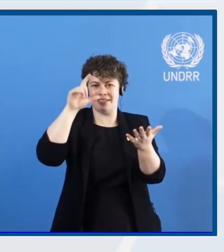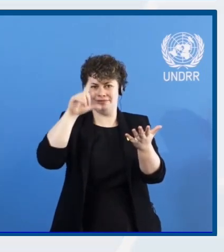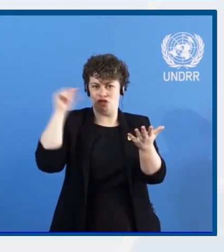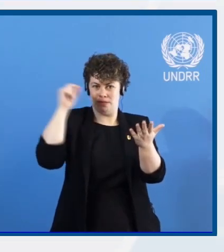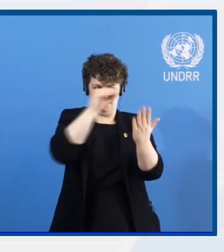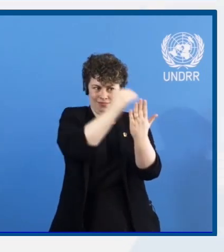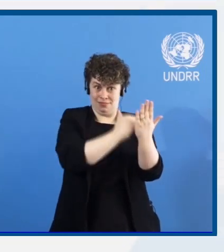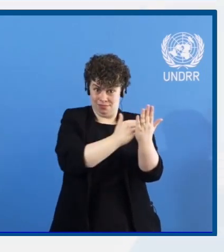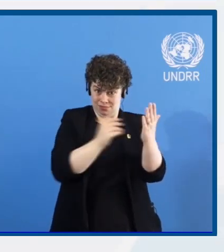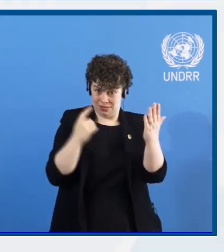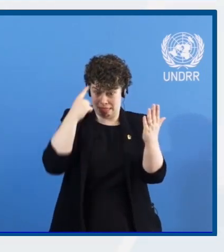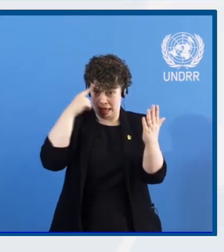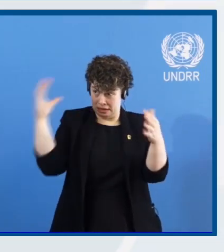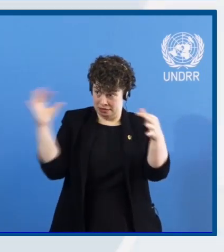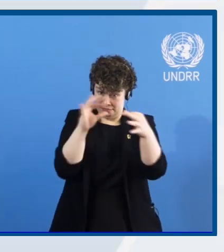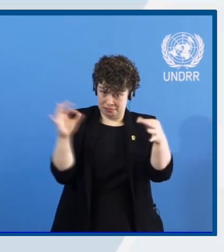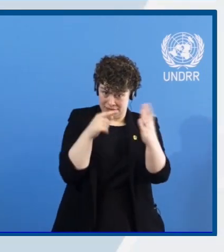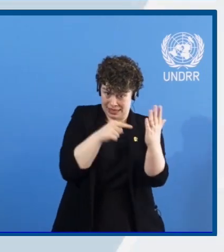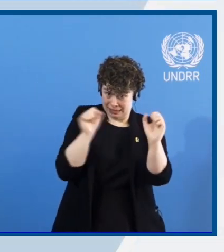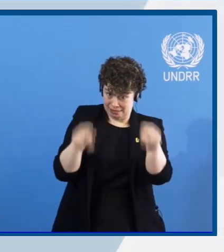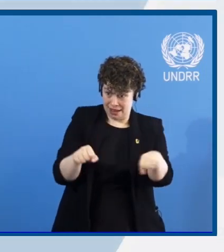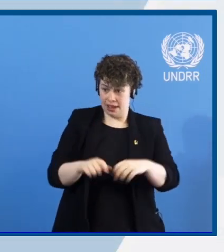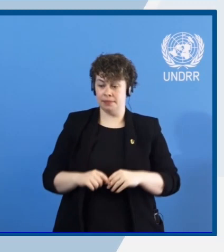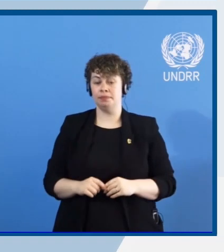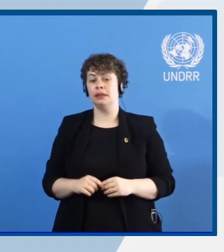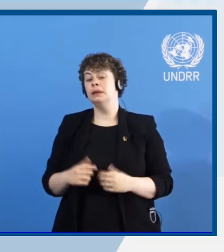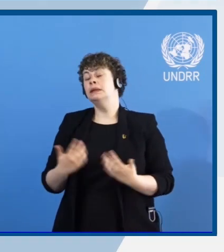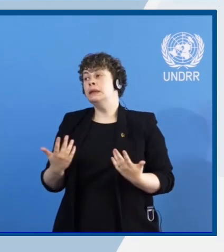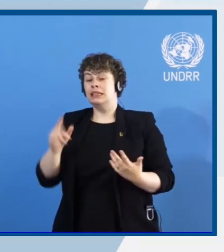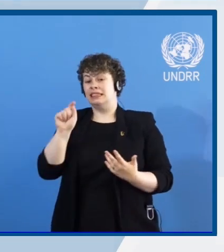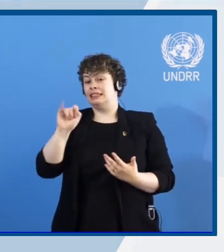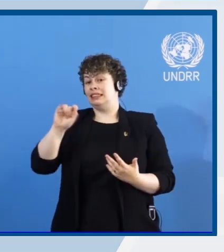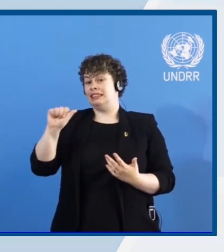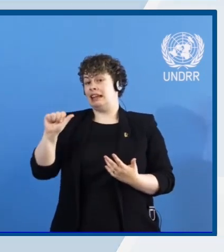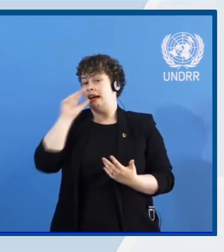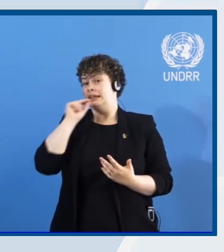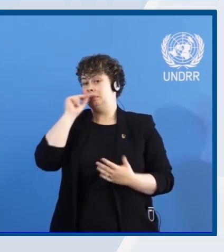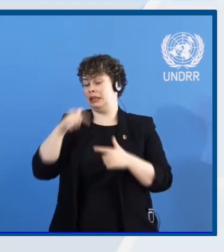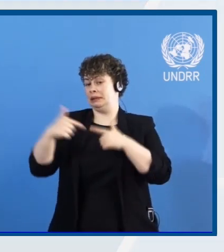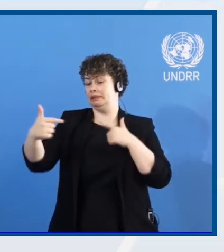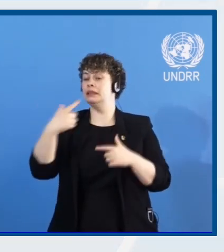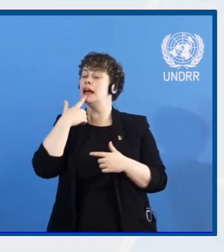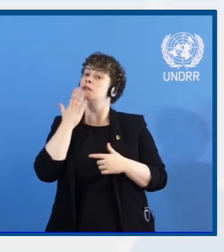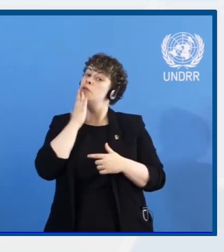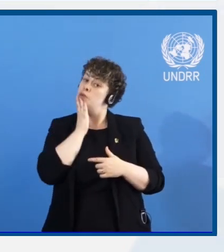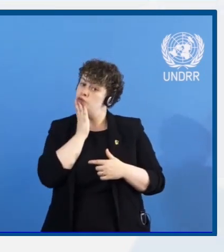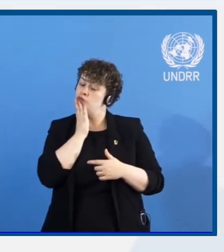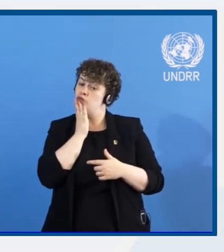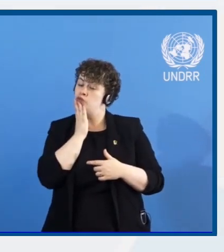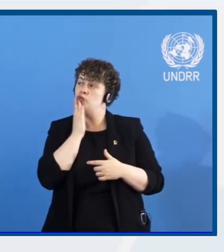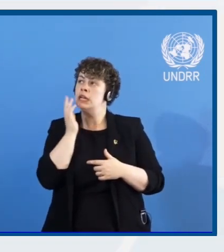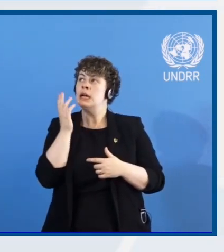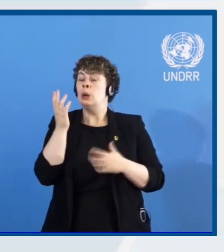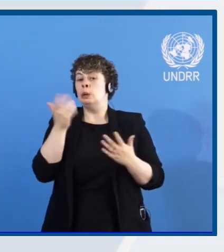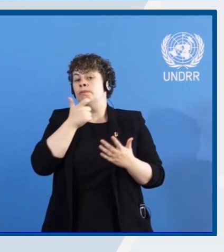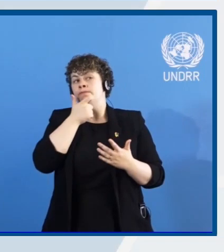Well, Mr. Chair, I think that there are a couple of examples which can kind of